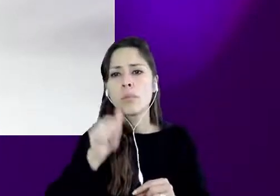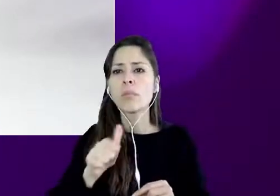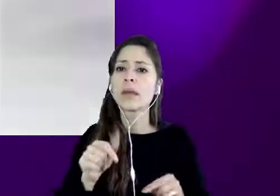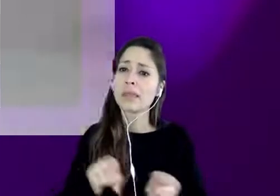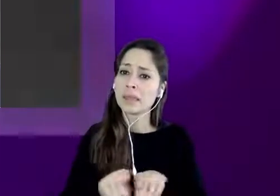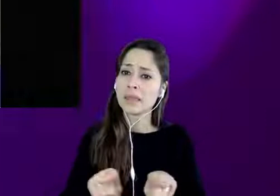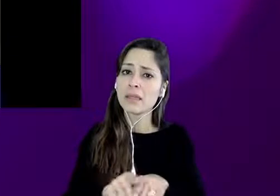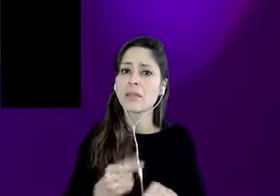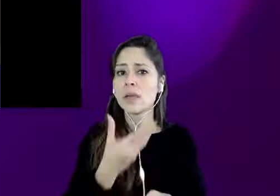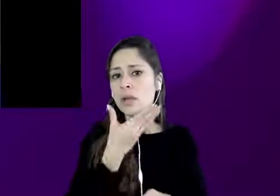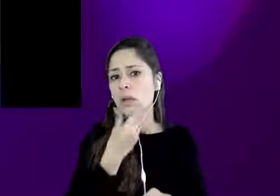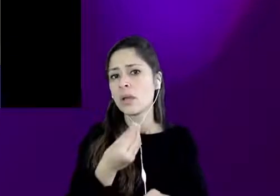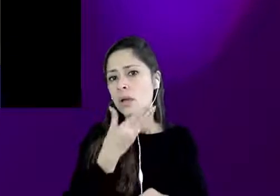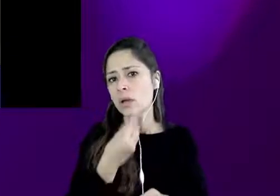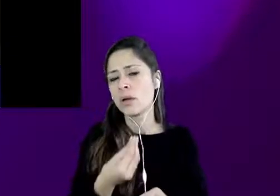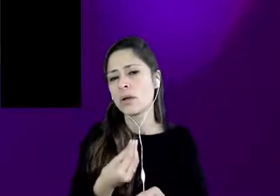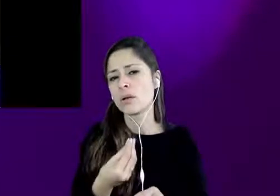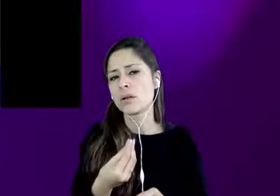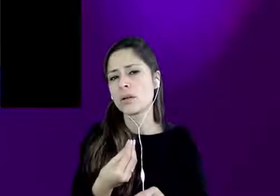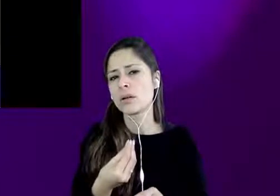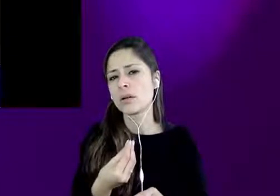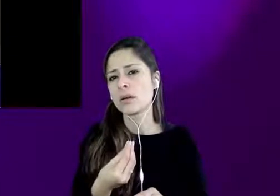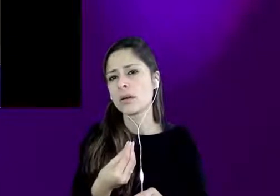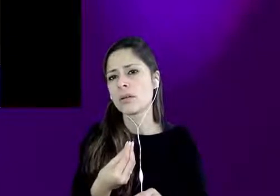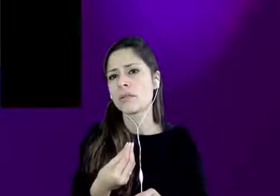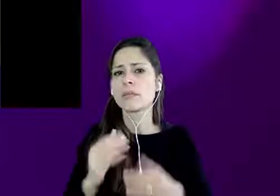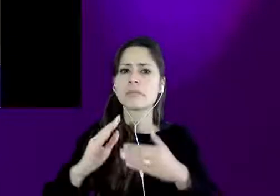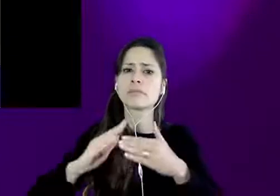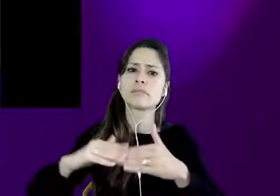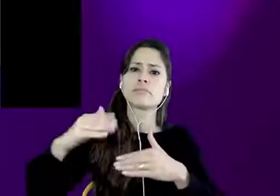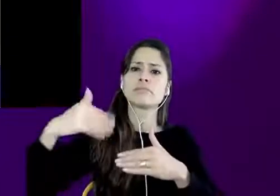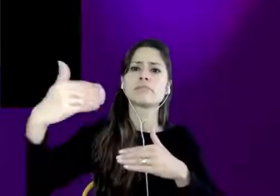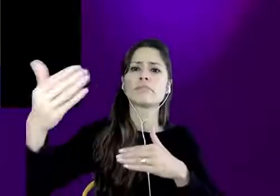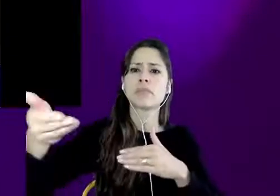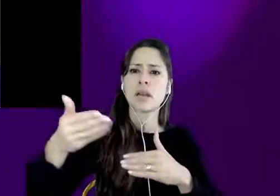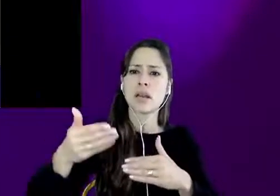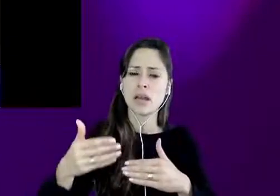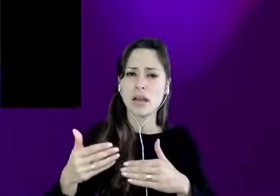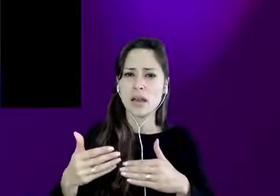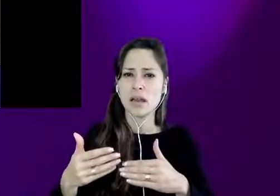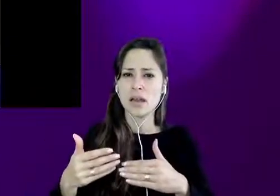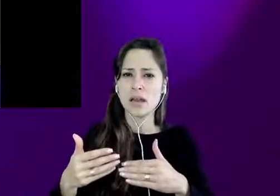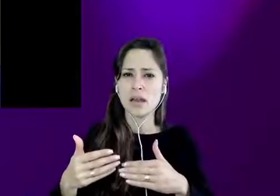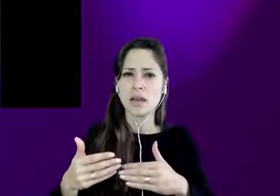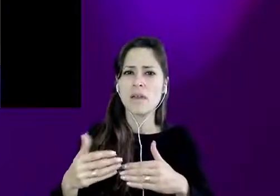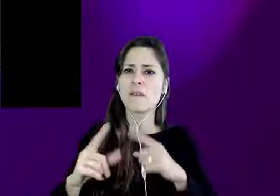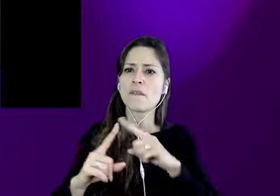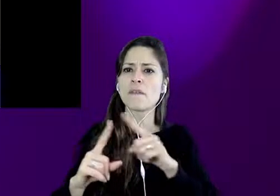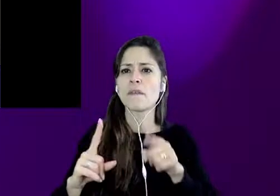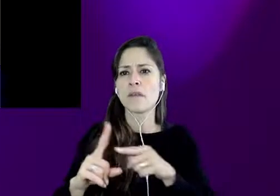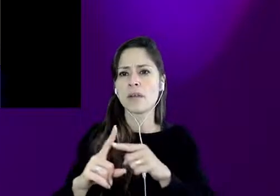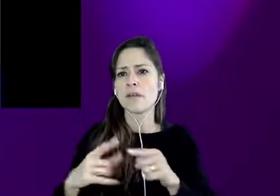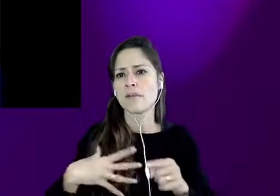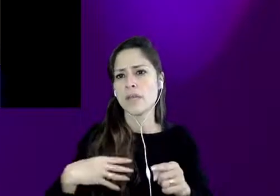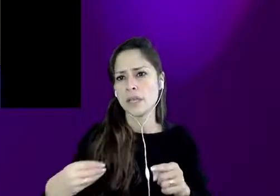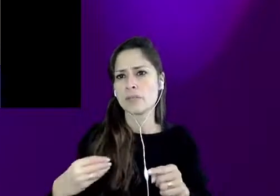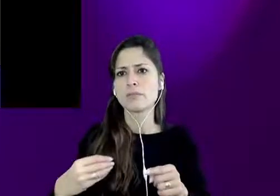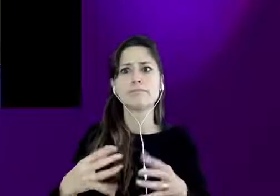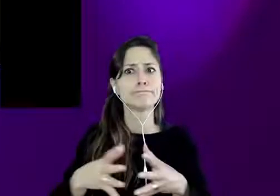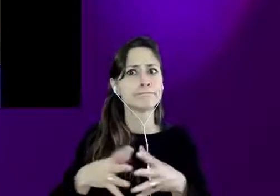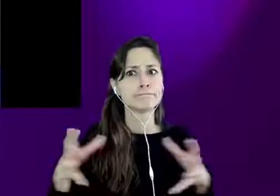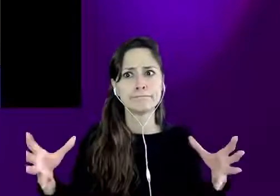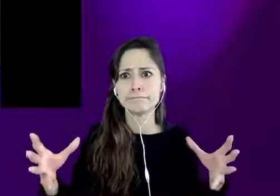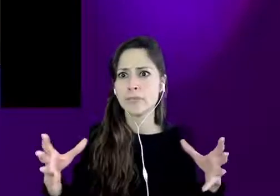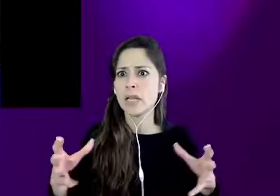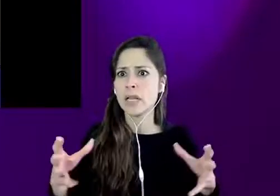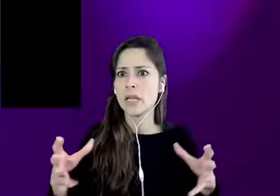postponing parenthood. So this is a fact that there are more and more women that are having their first